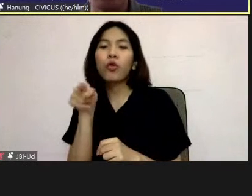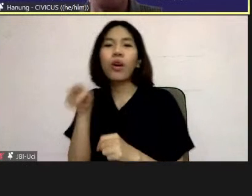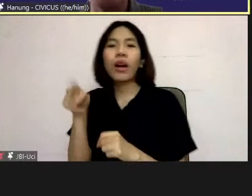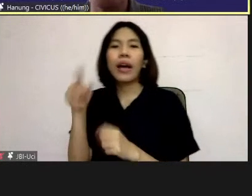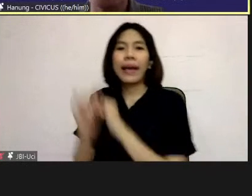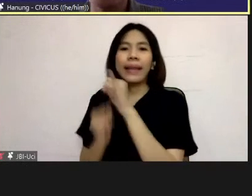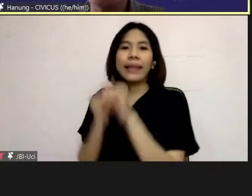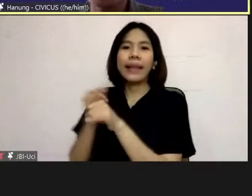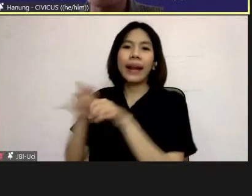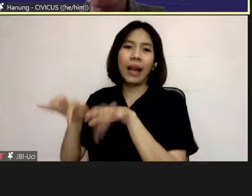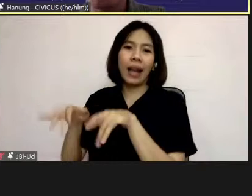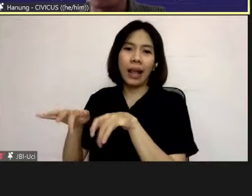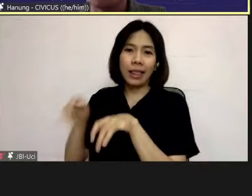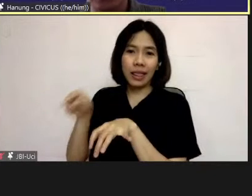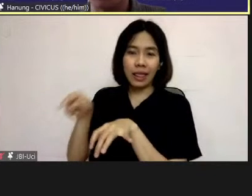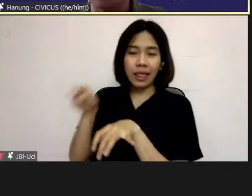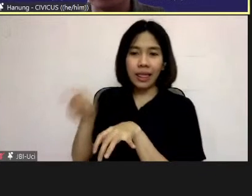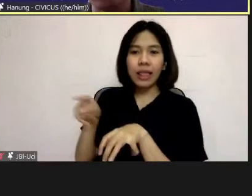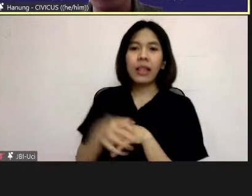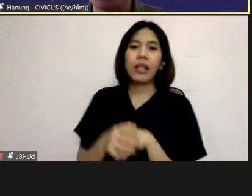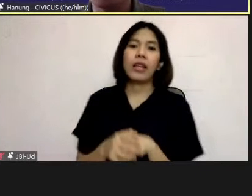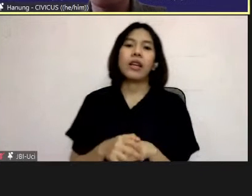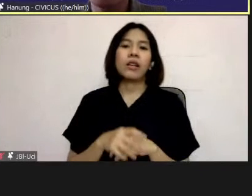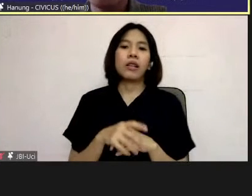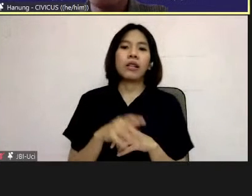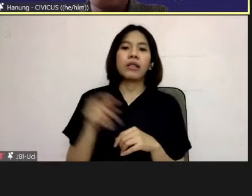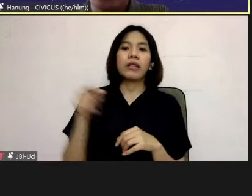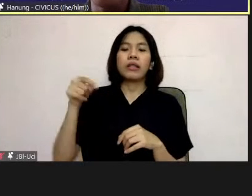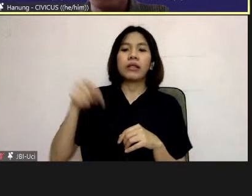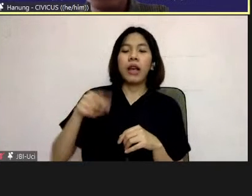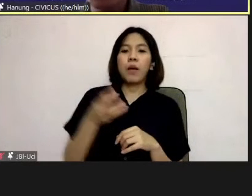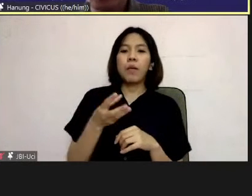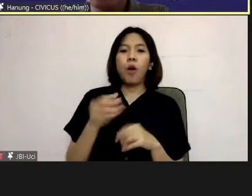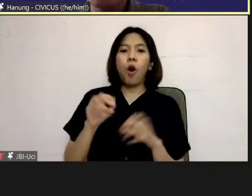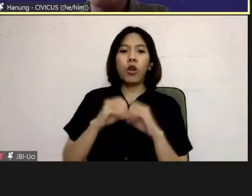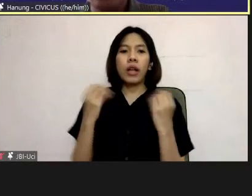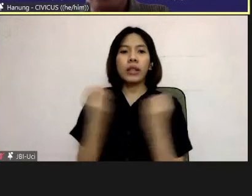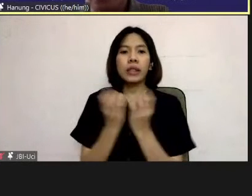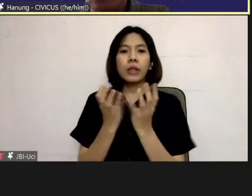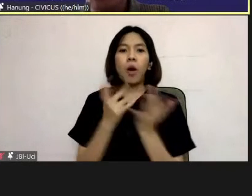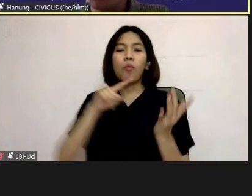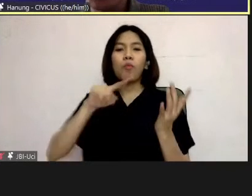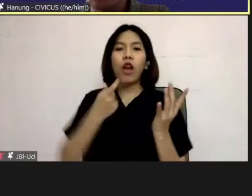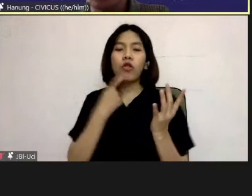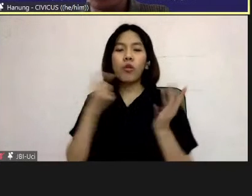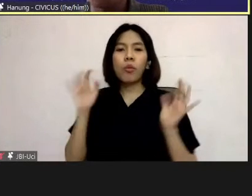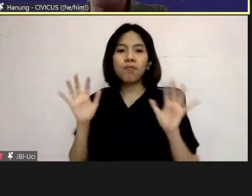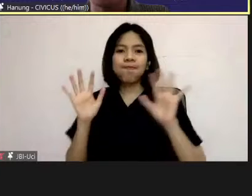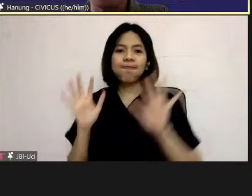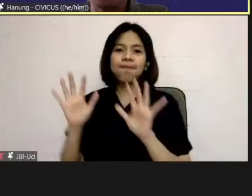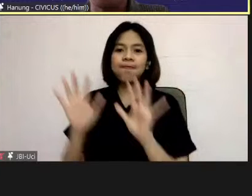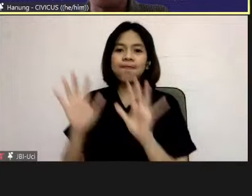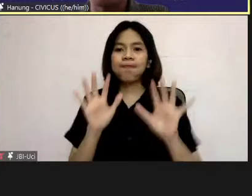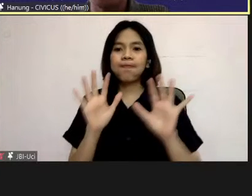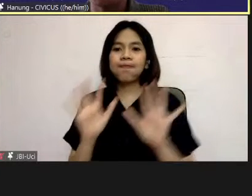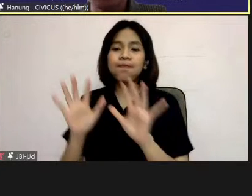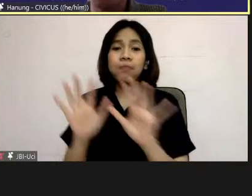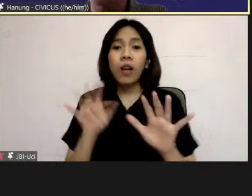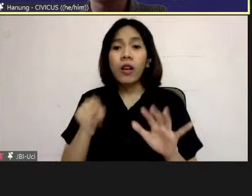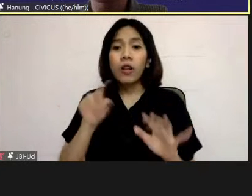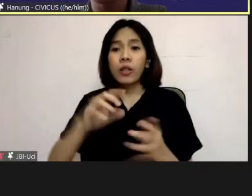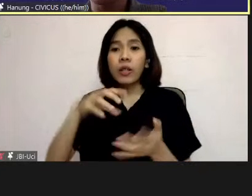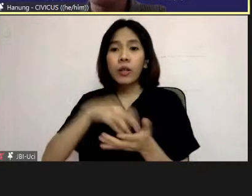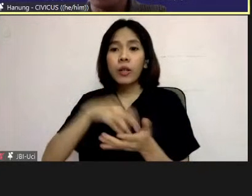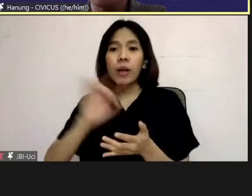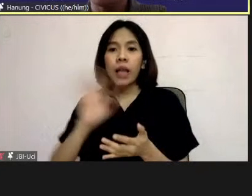civil society organizations at the moment. And civil trends are also being